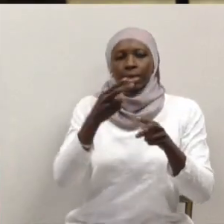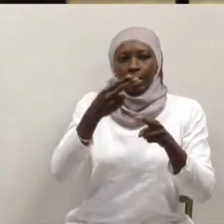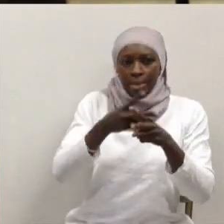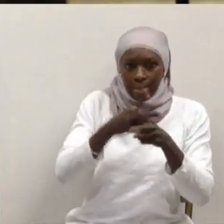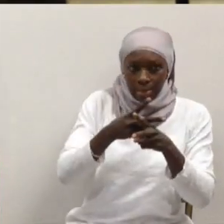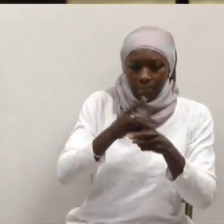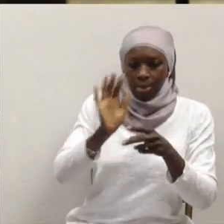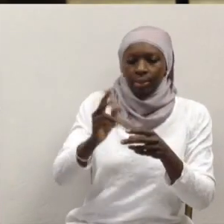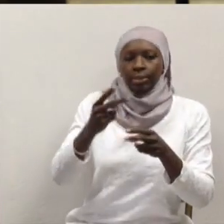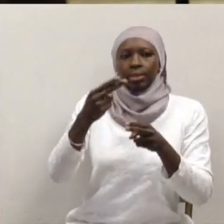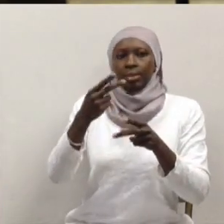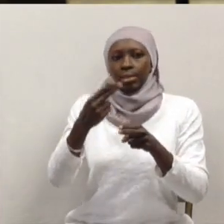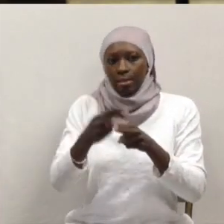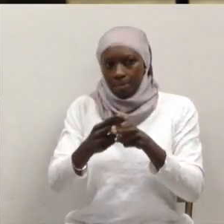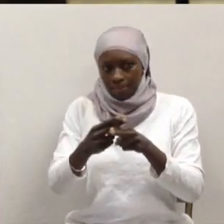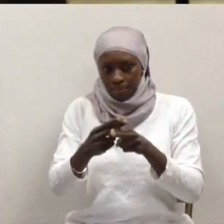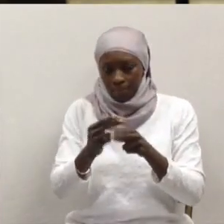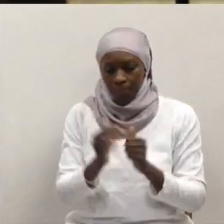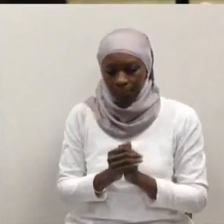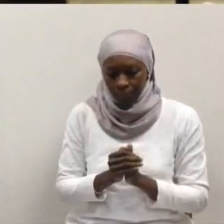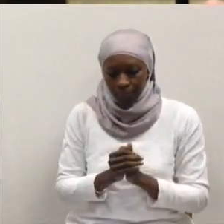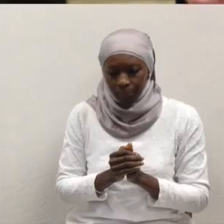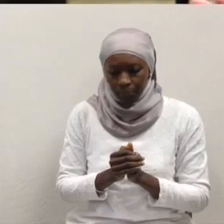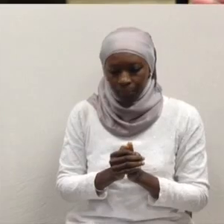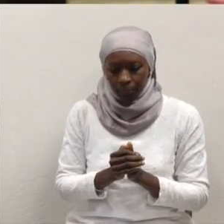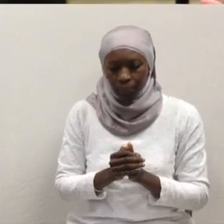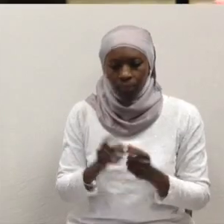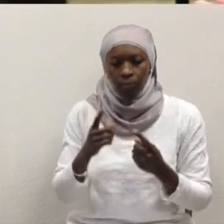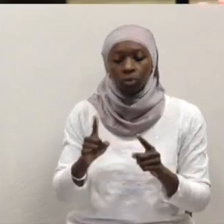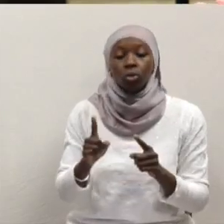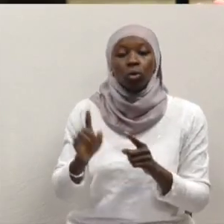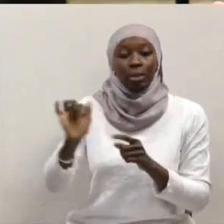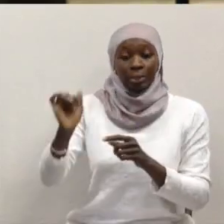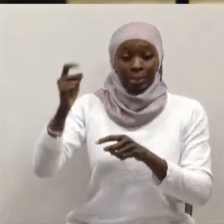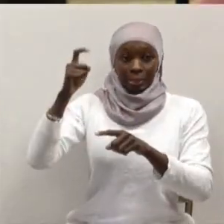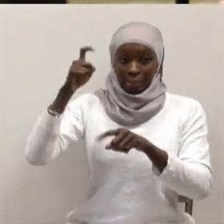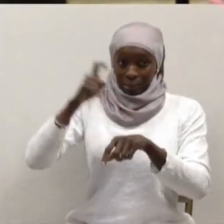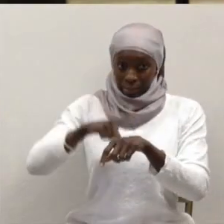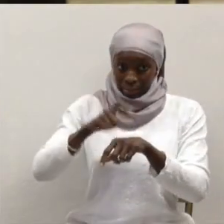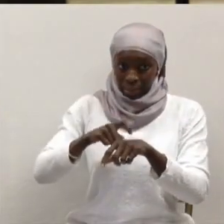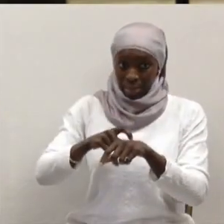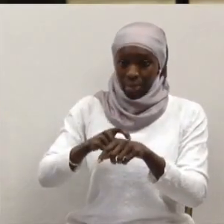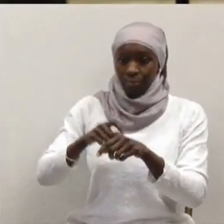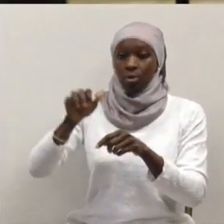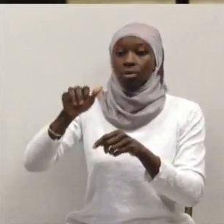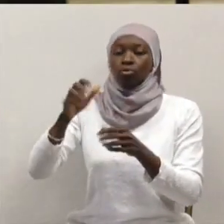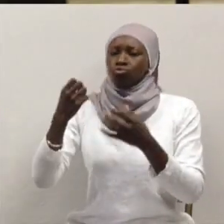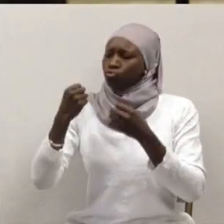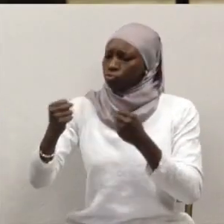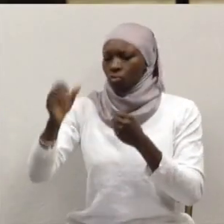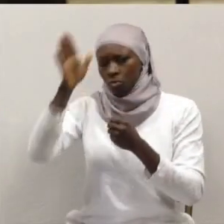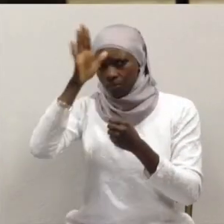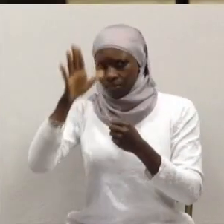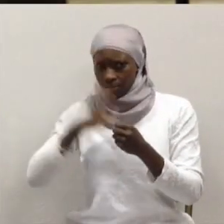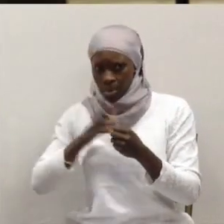and the army was standing by. Khalid ibn al-Walid was still not a Muslim yet, and he was on the other side.